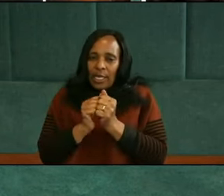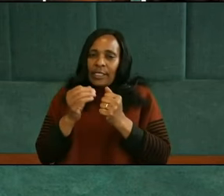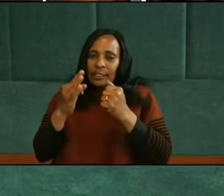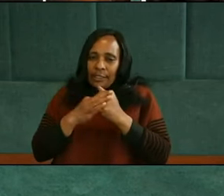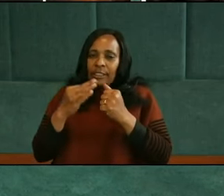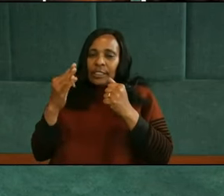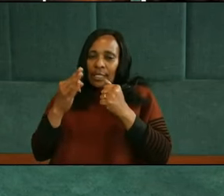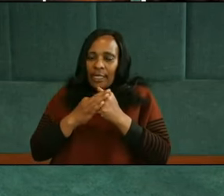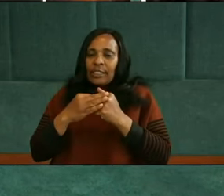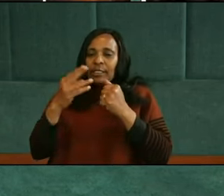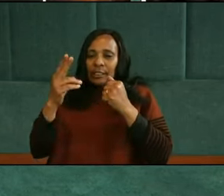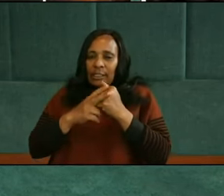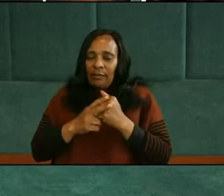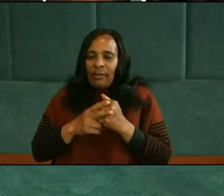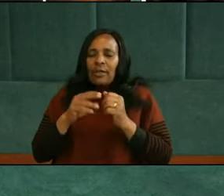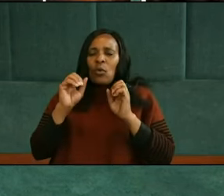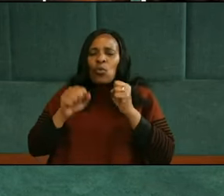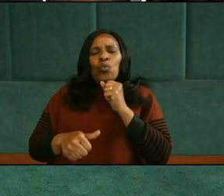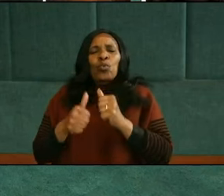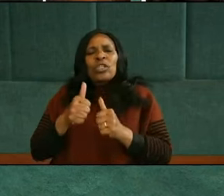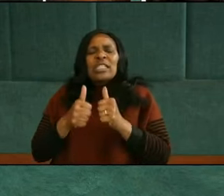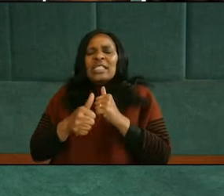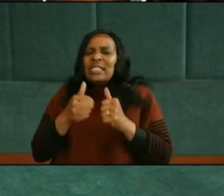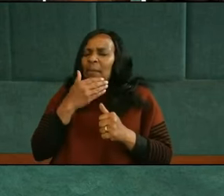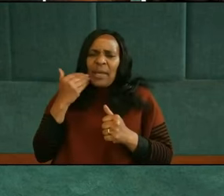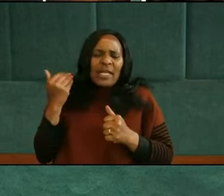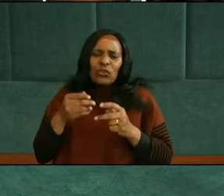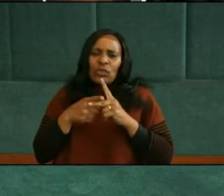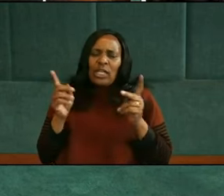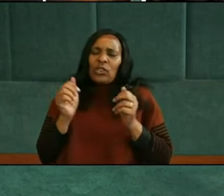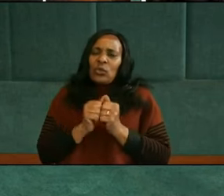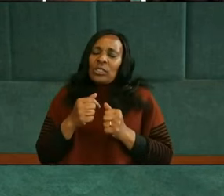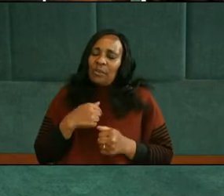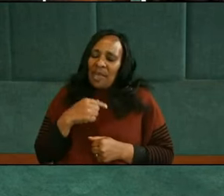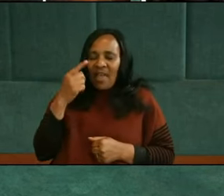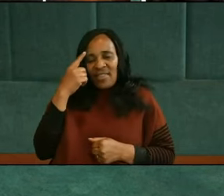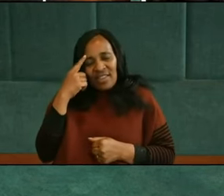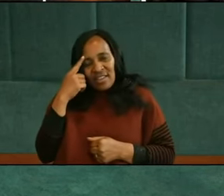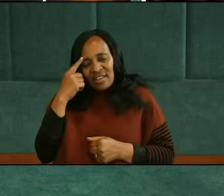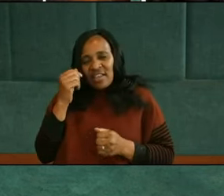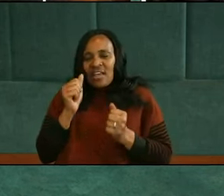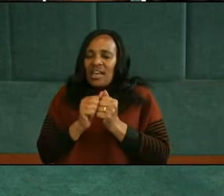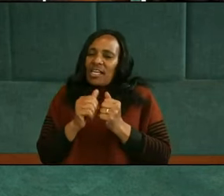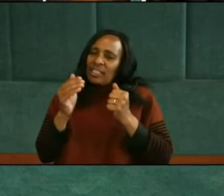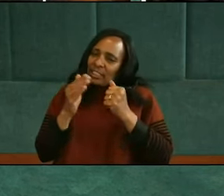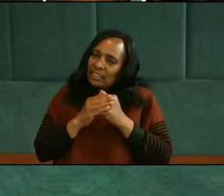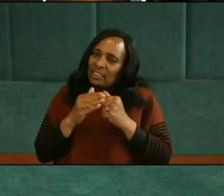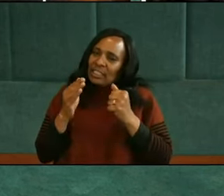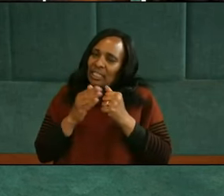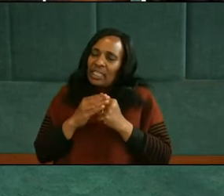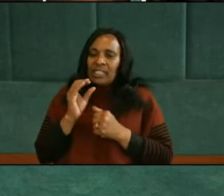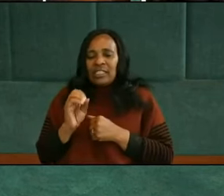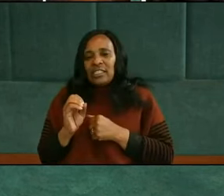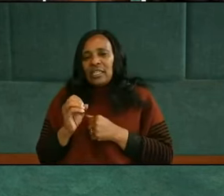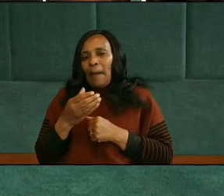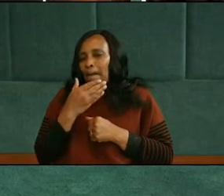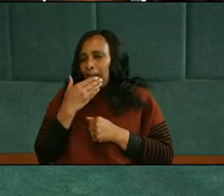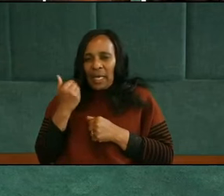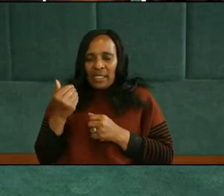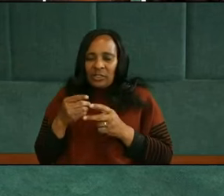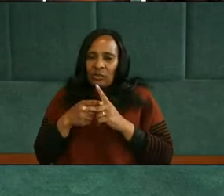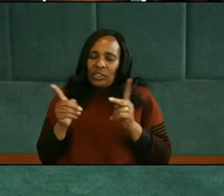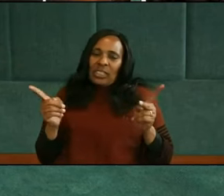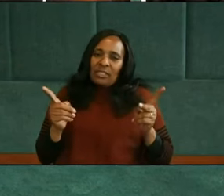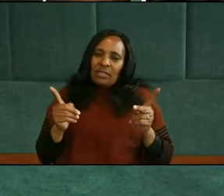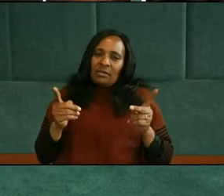parents, which census would be the best to start with? I think 1880 would be the best to start with.